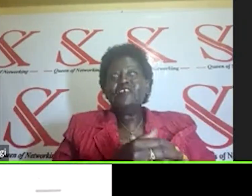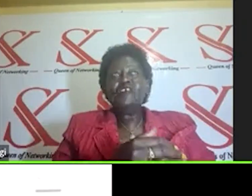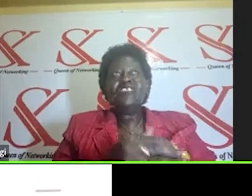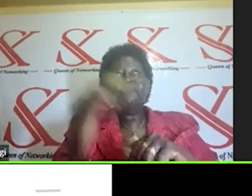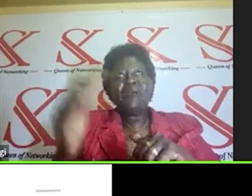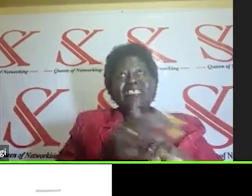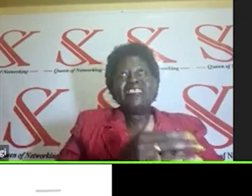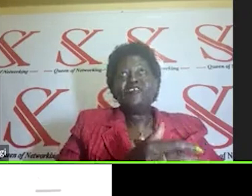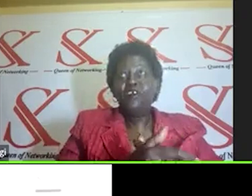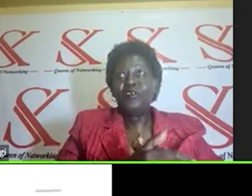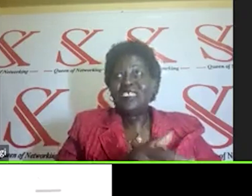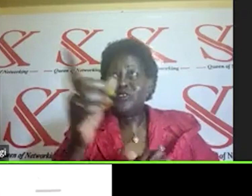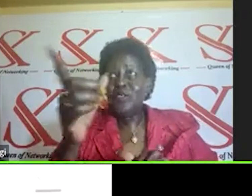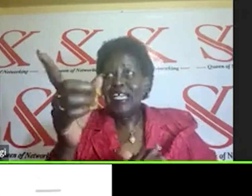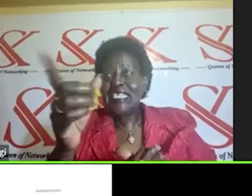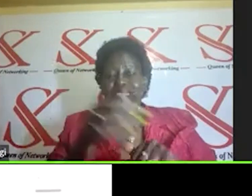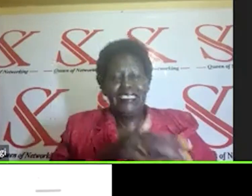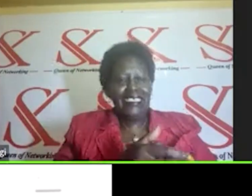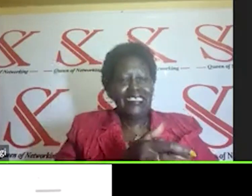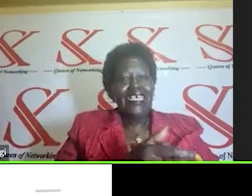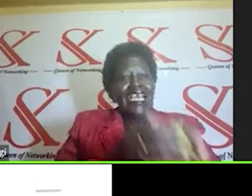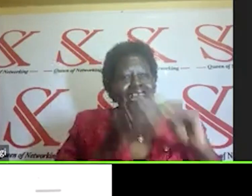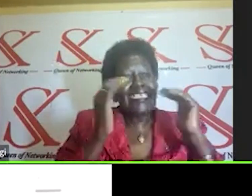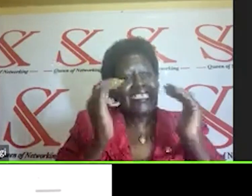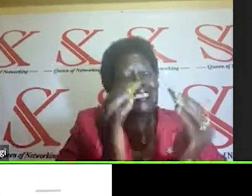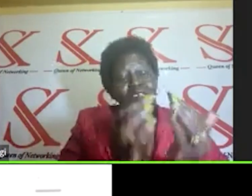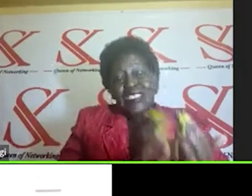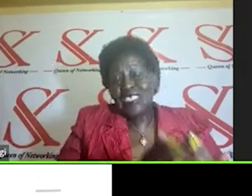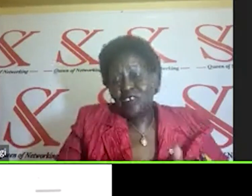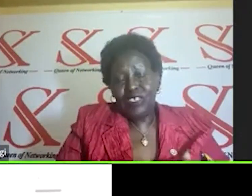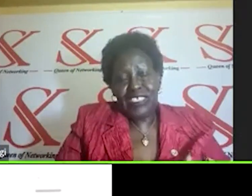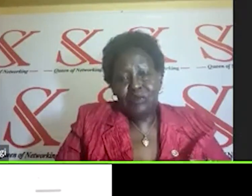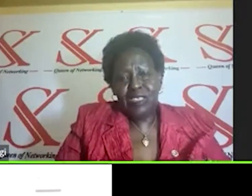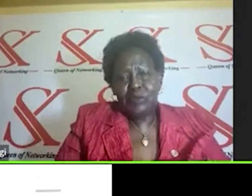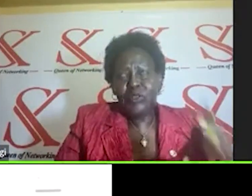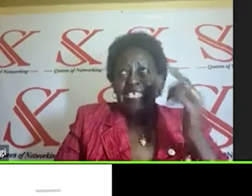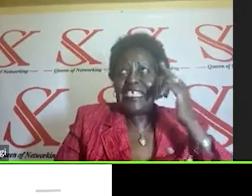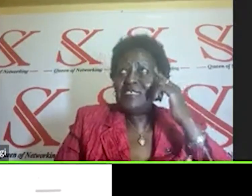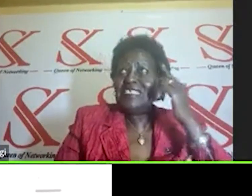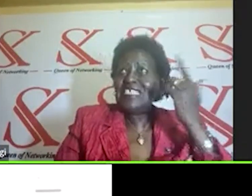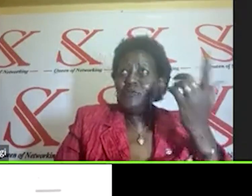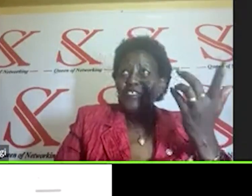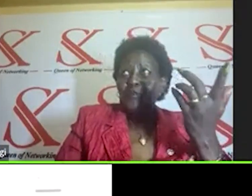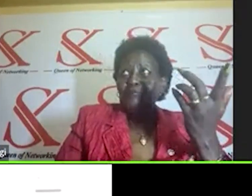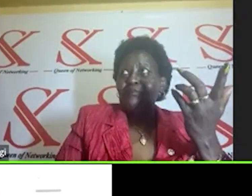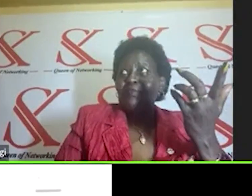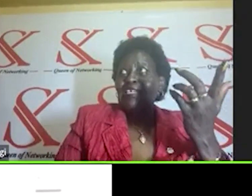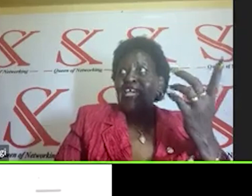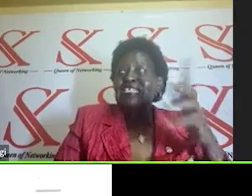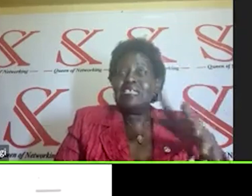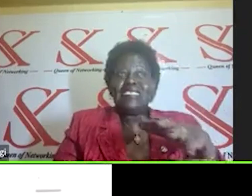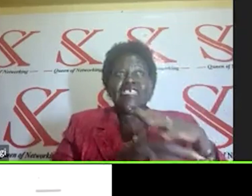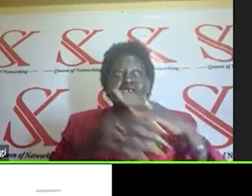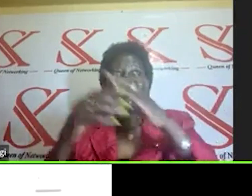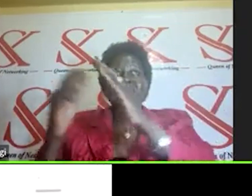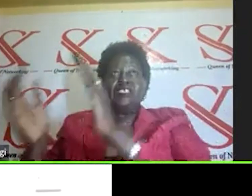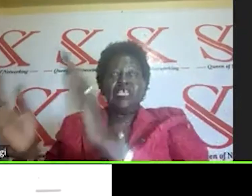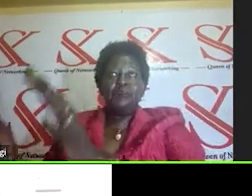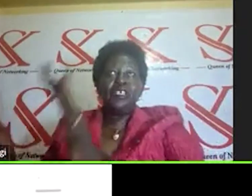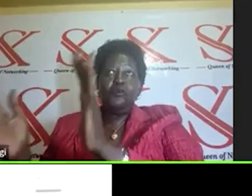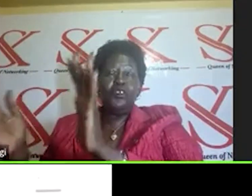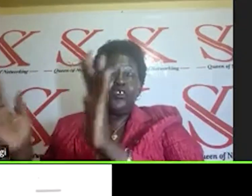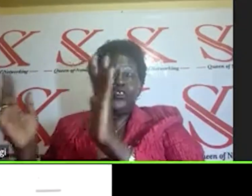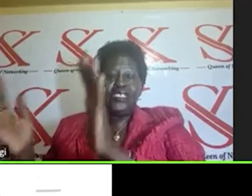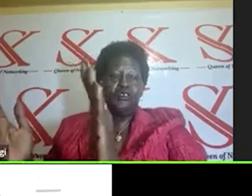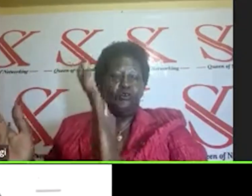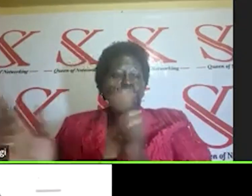And then they called him back. They said, oh, this is your car. He said, yes. And that is how he started connecting with them. So at times it's just wisdom. At times it's just connecting with